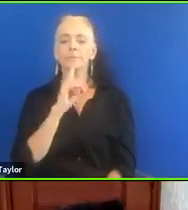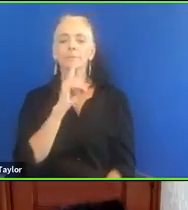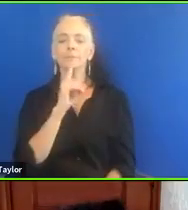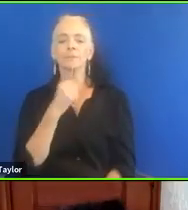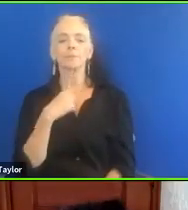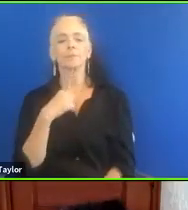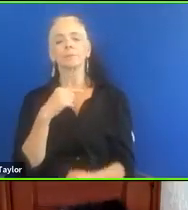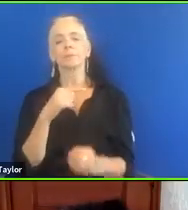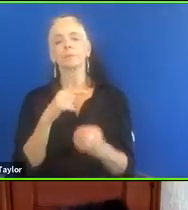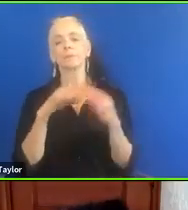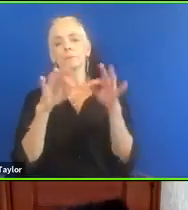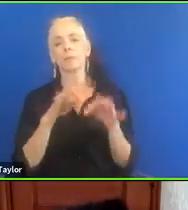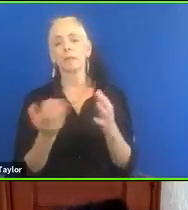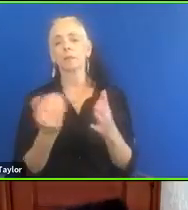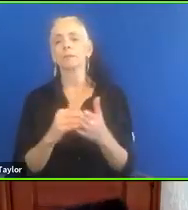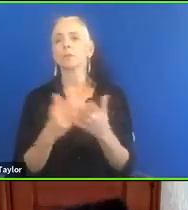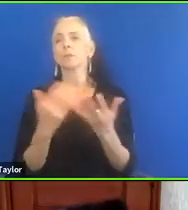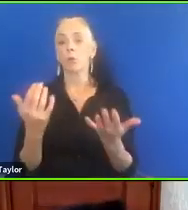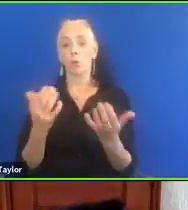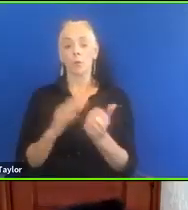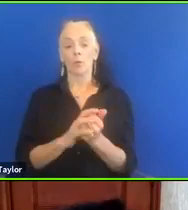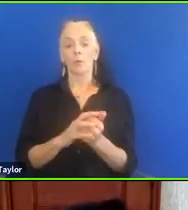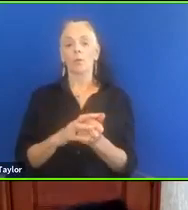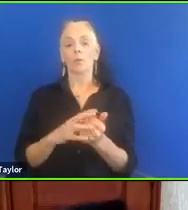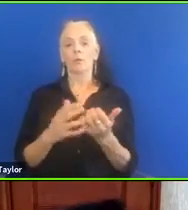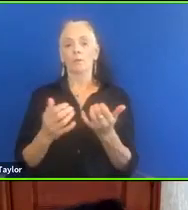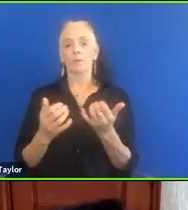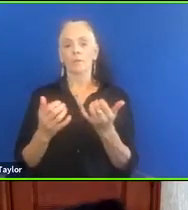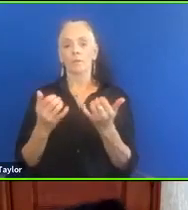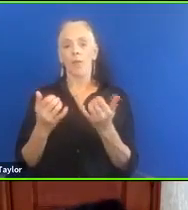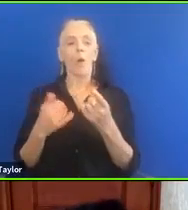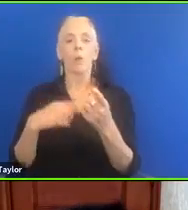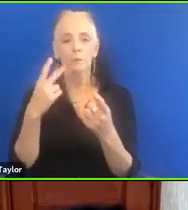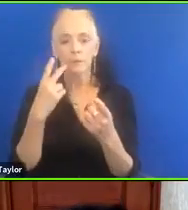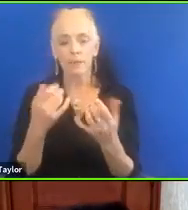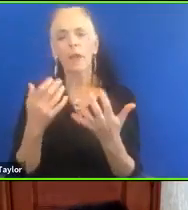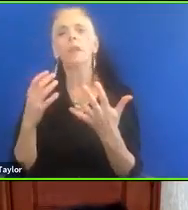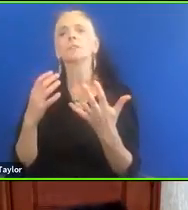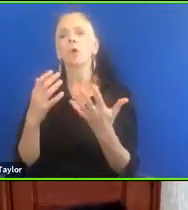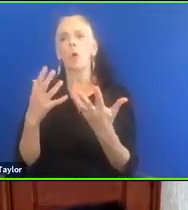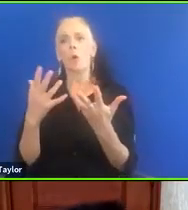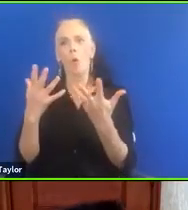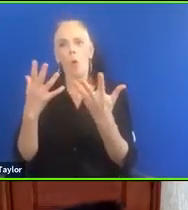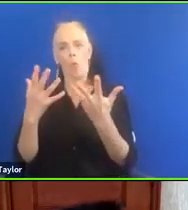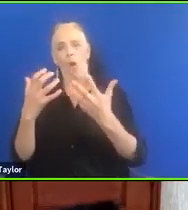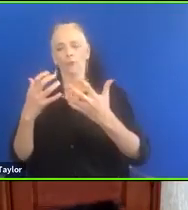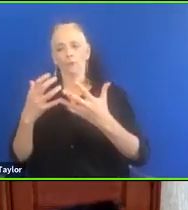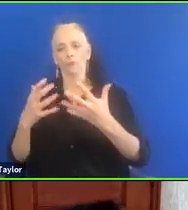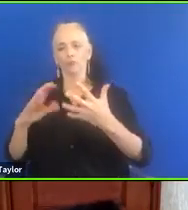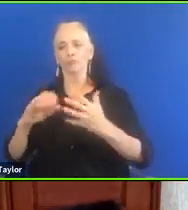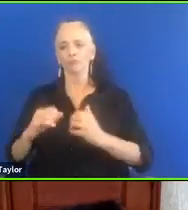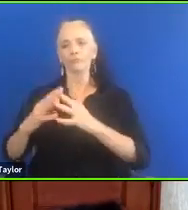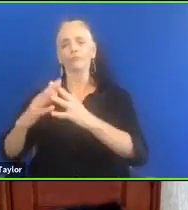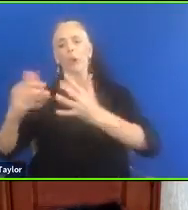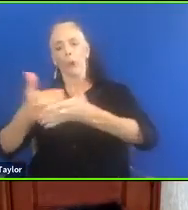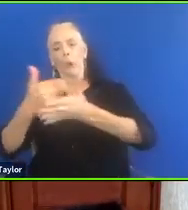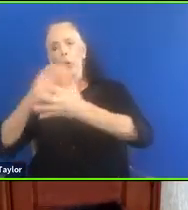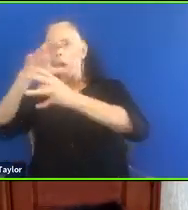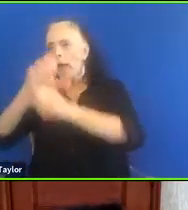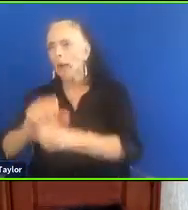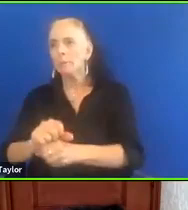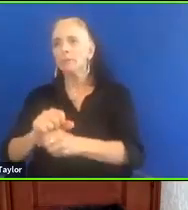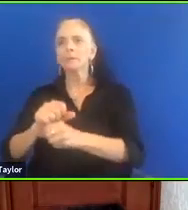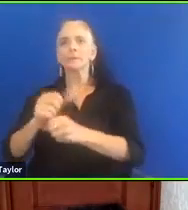that. It's how can we create and restore habits, ritual in a post-COVID-19, where we can be